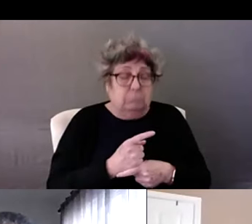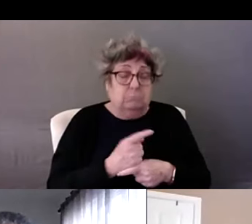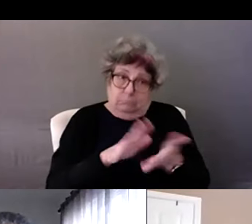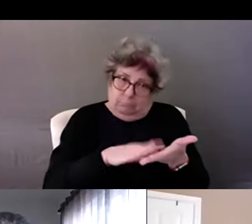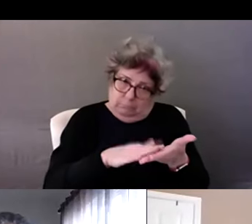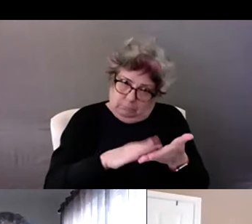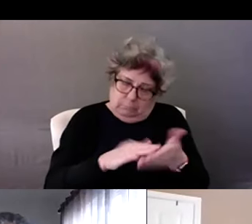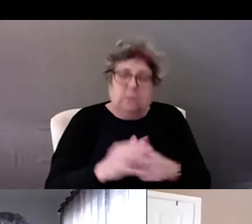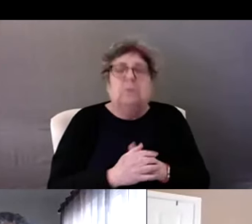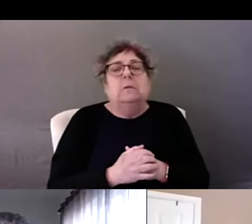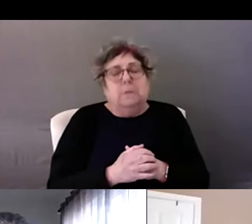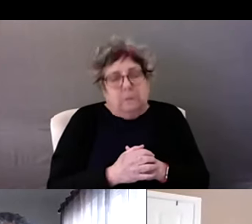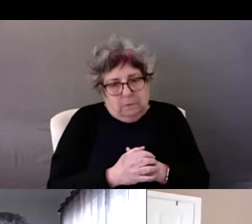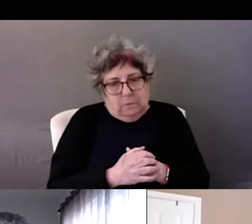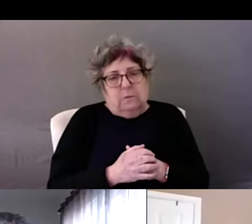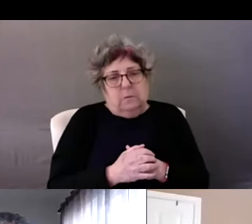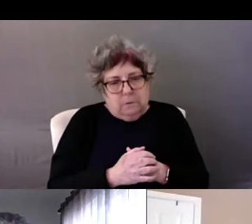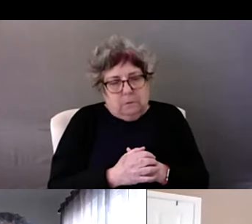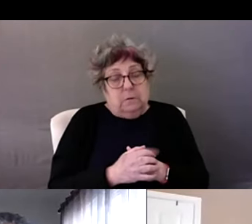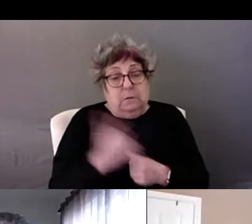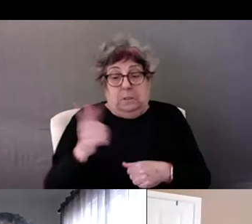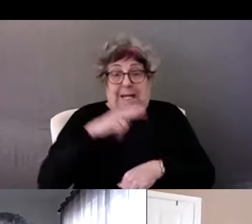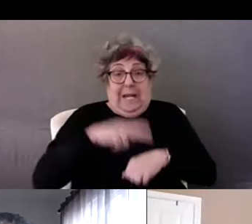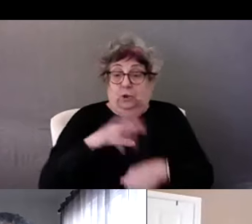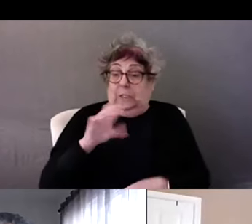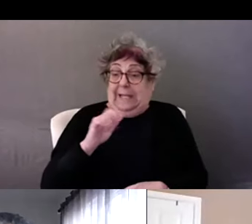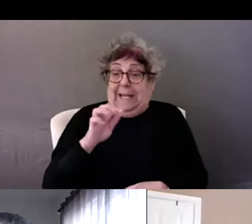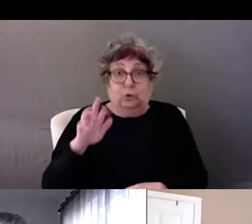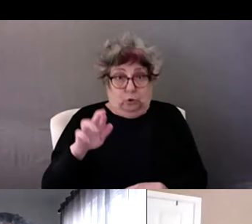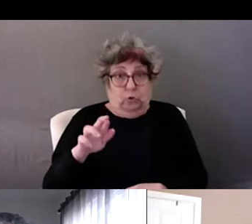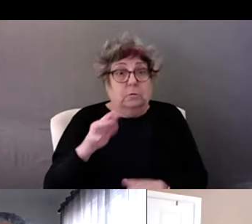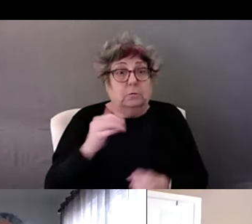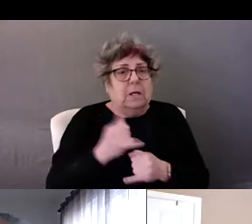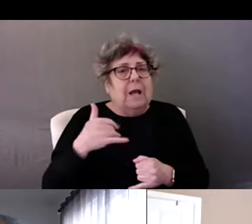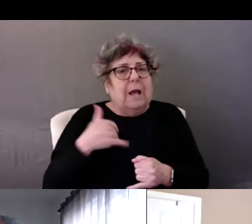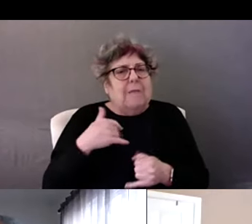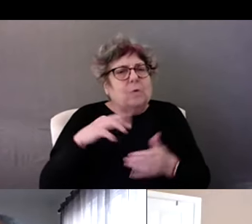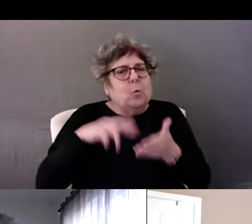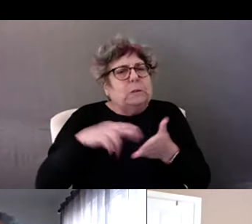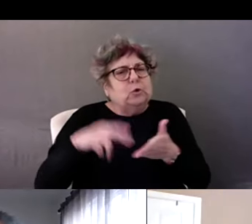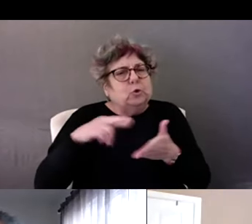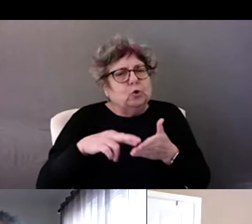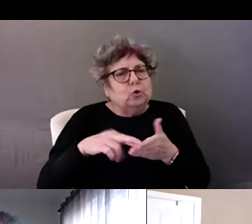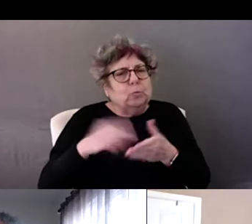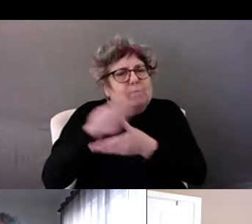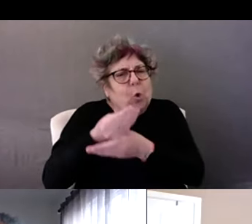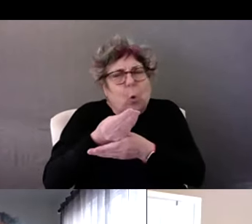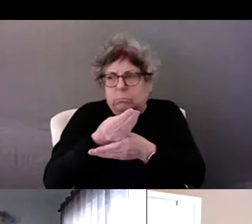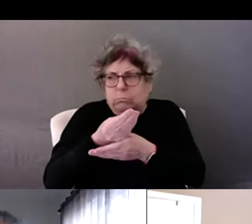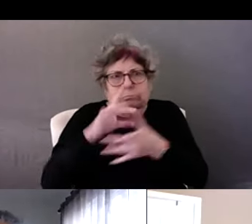So I didn't mention it, but the National Cancer Institute actually has a vibrant research portfolio in COVID research. We've done a lot of research on this